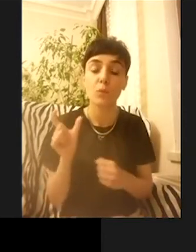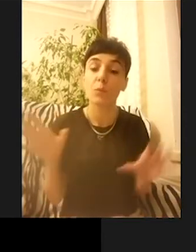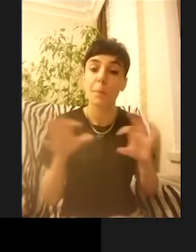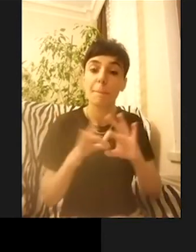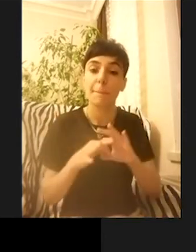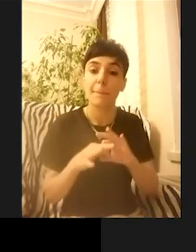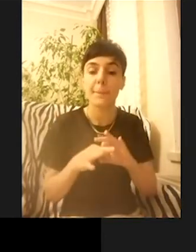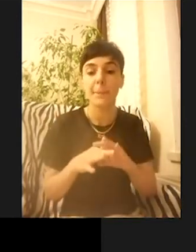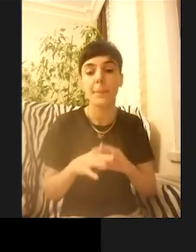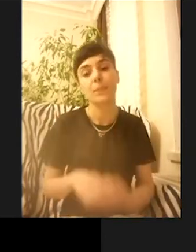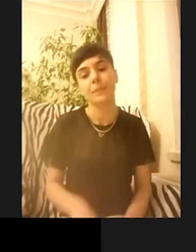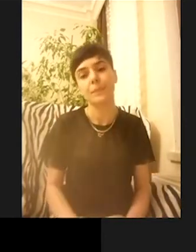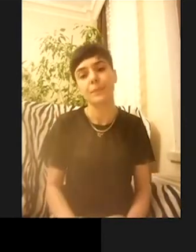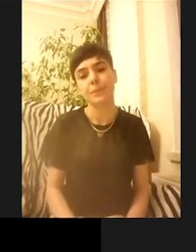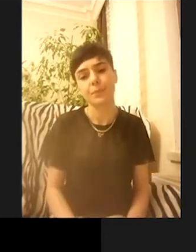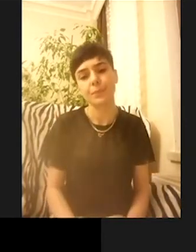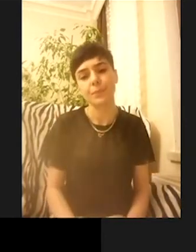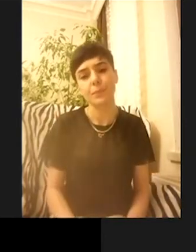that I experienced gender or